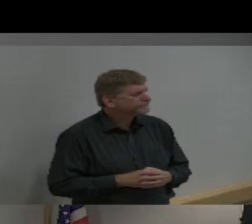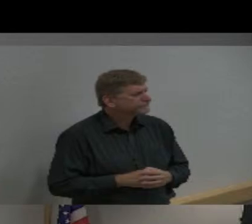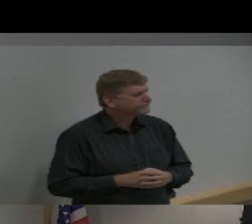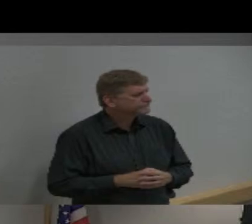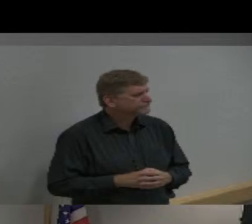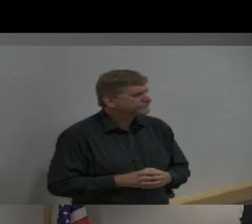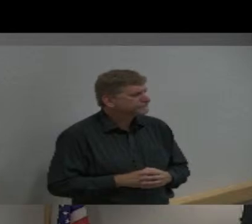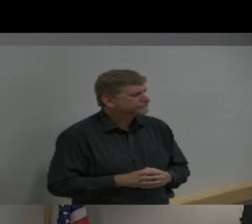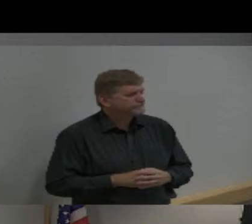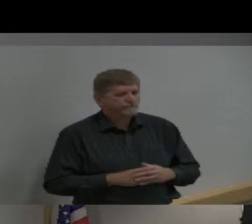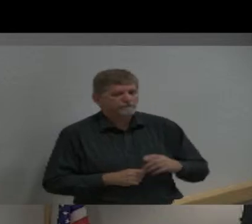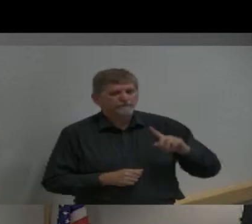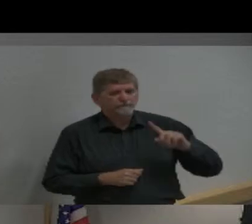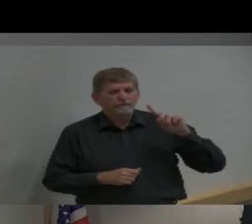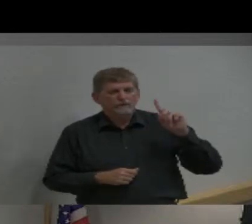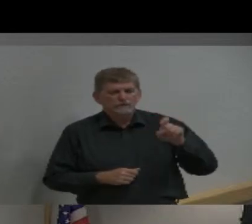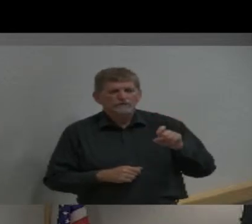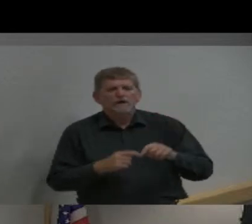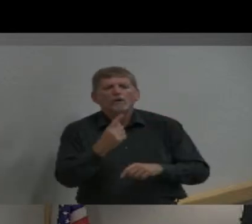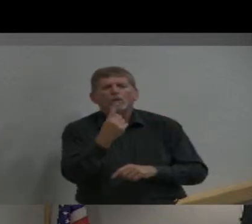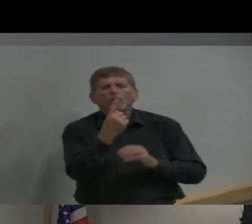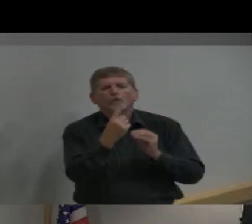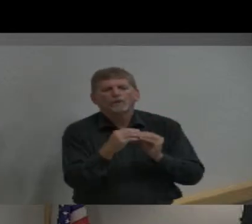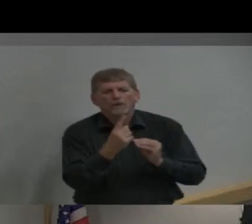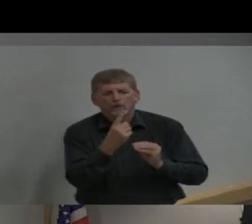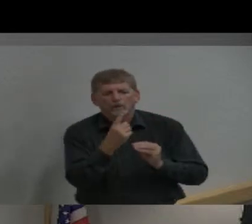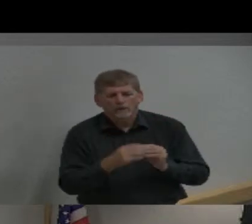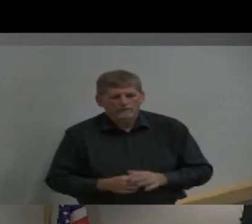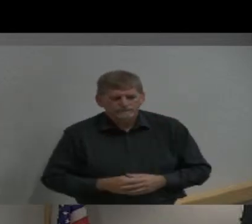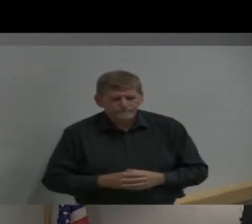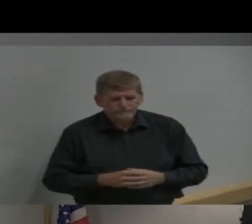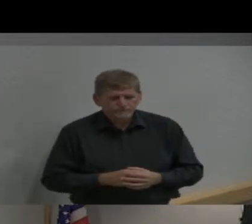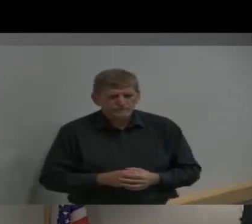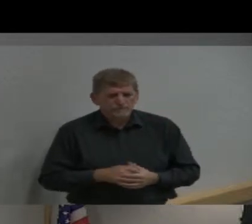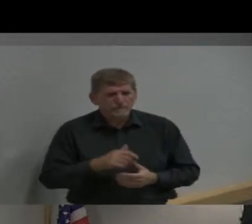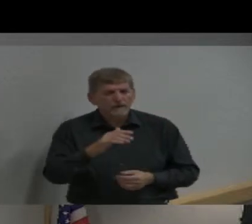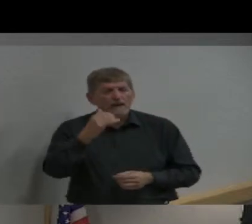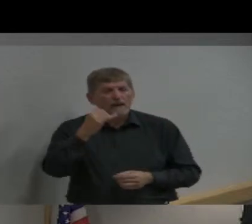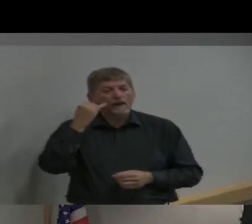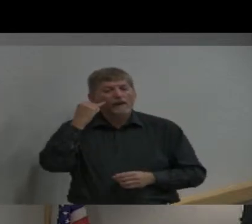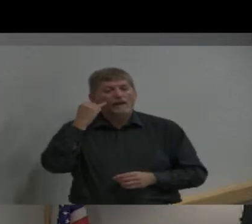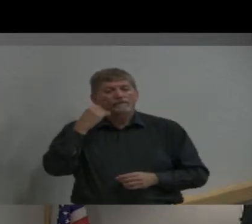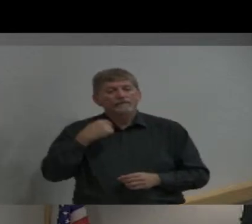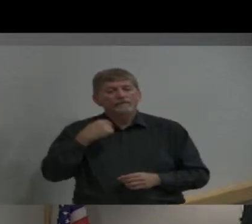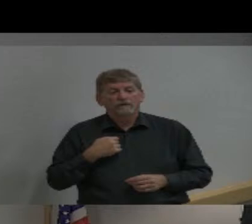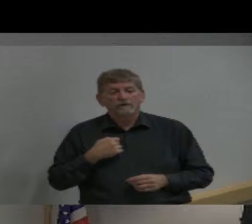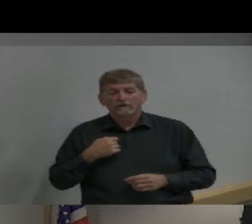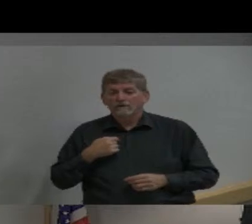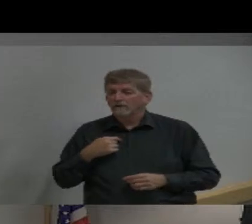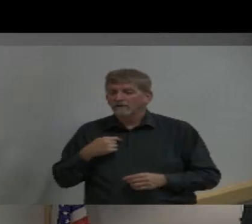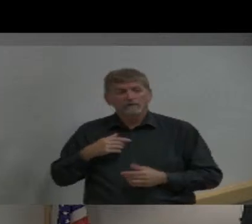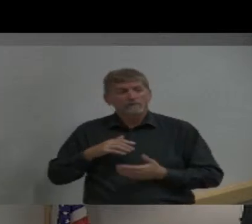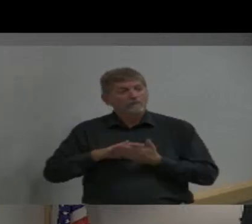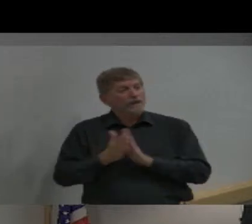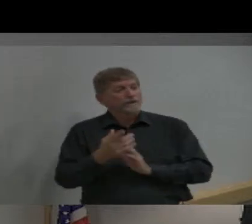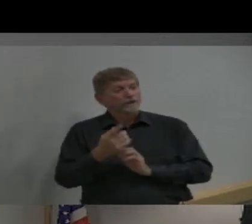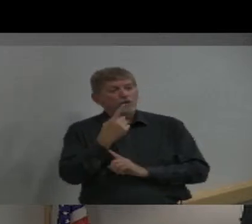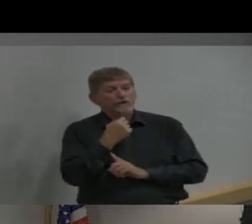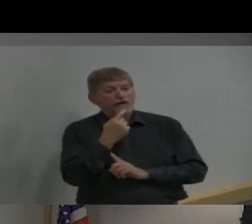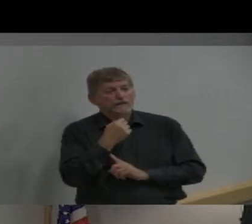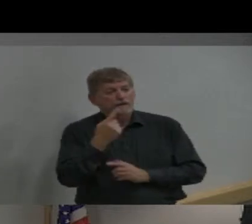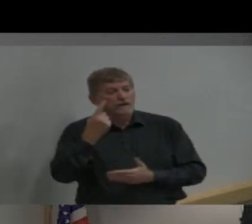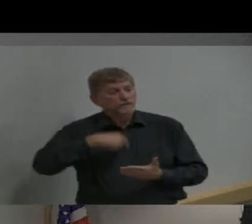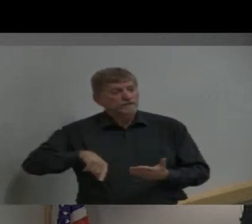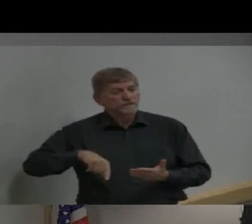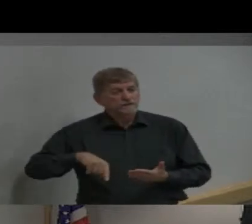Just one last thing. If we go to red next week, should we expect some kind of